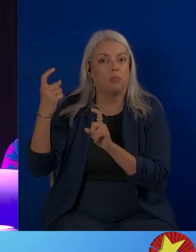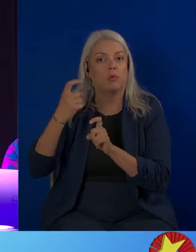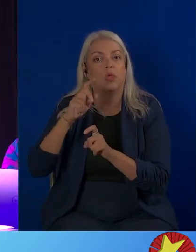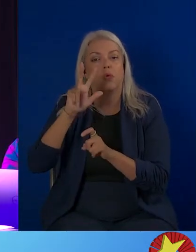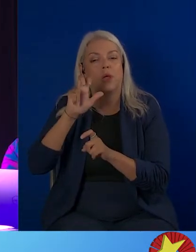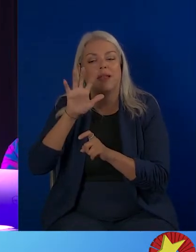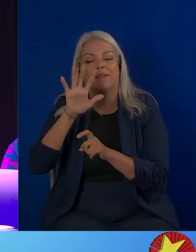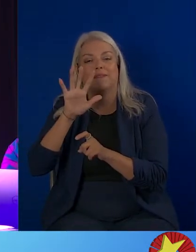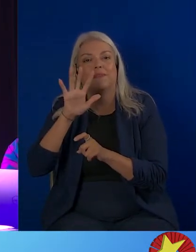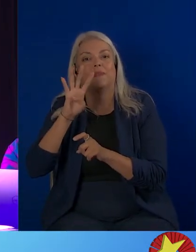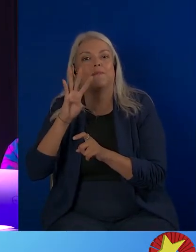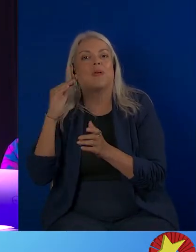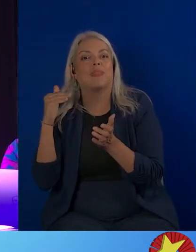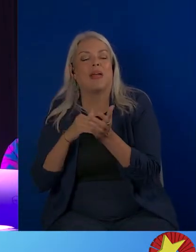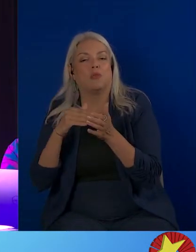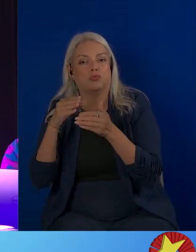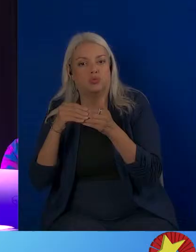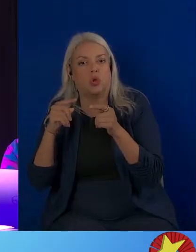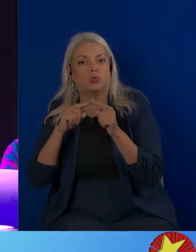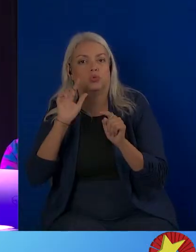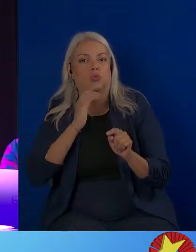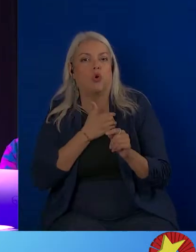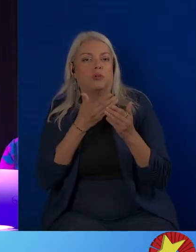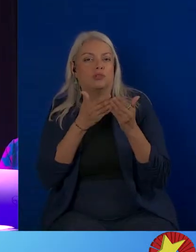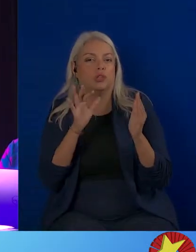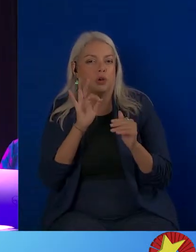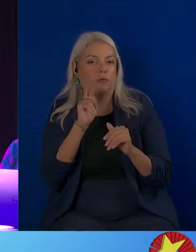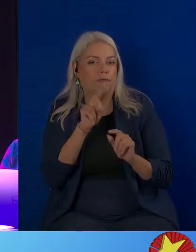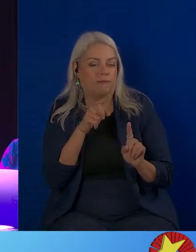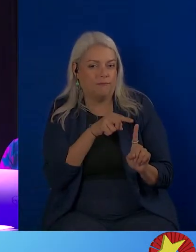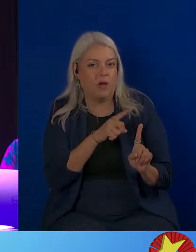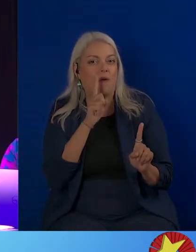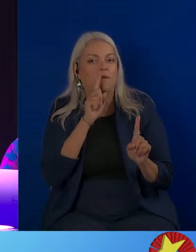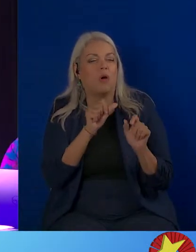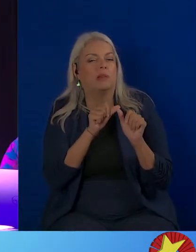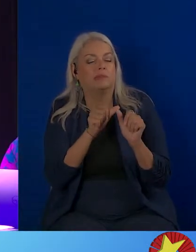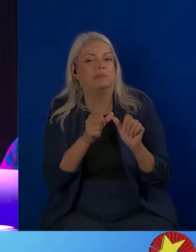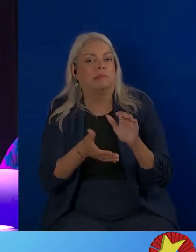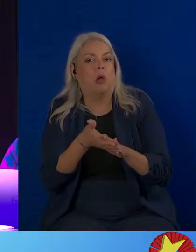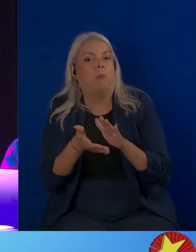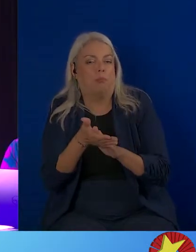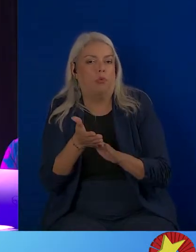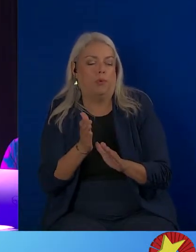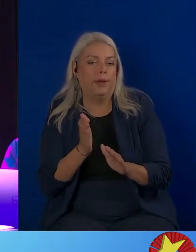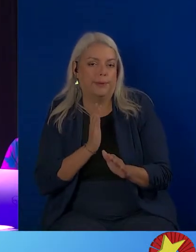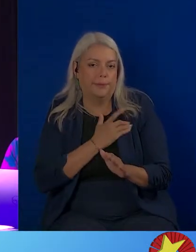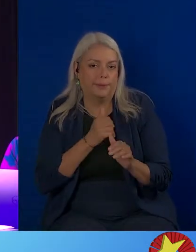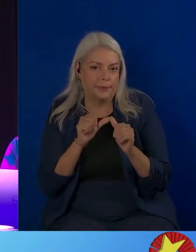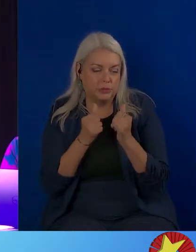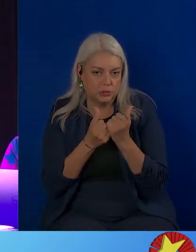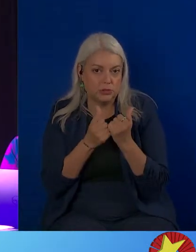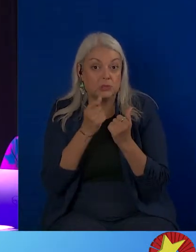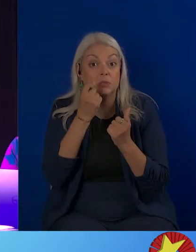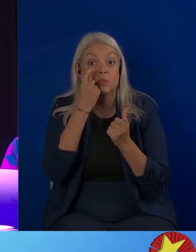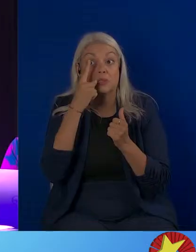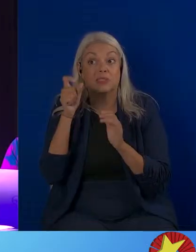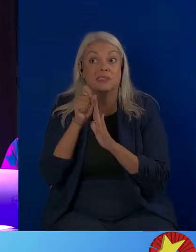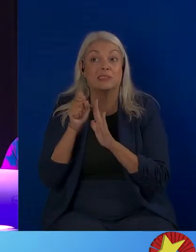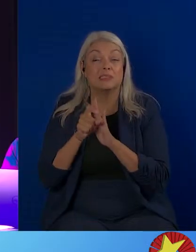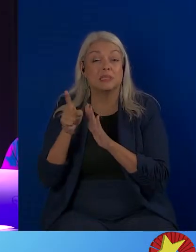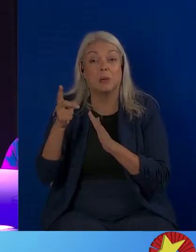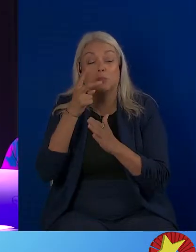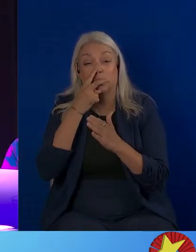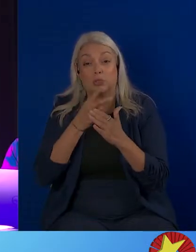$354,000 to our general fund to help with ongoing operating costs. The state has projected, though, that our